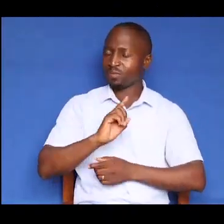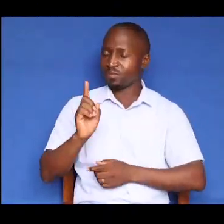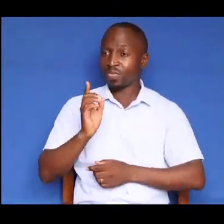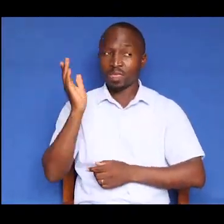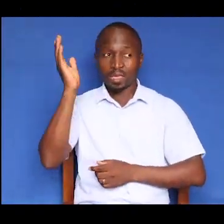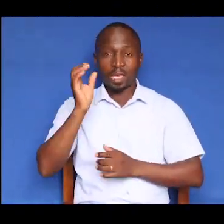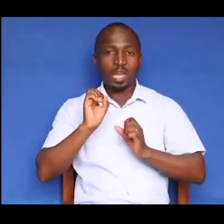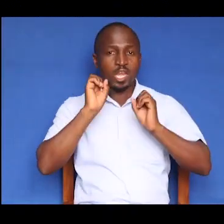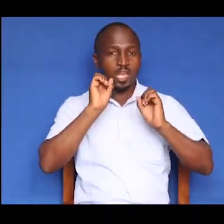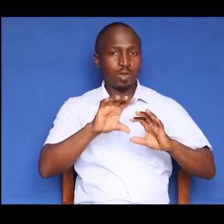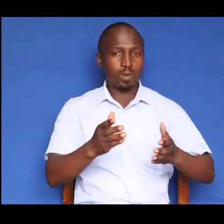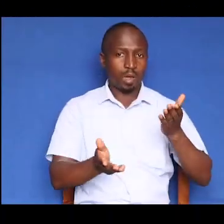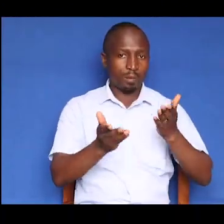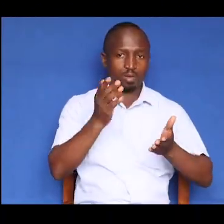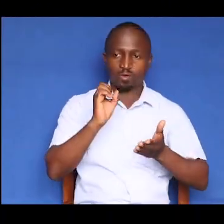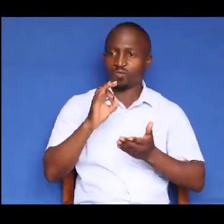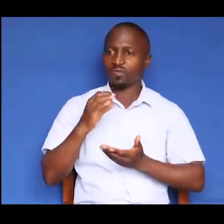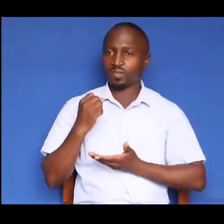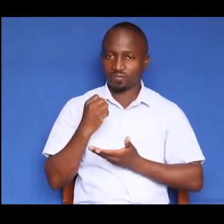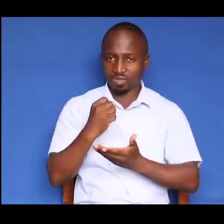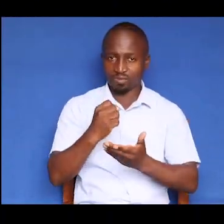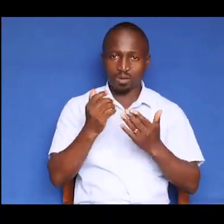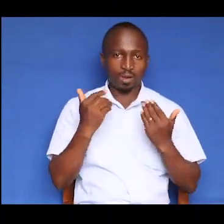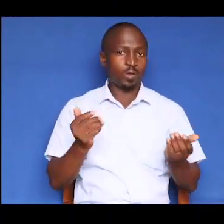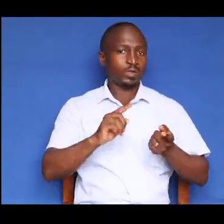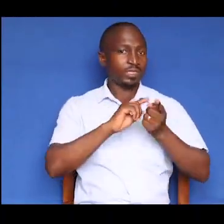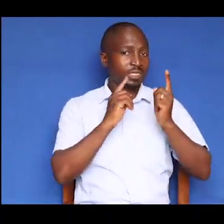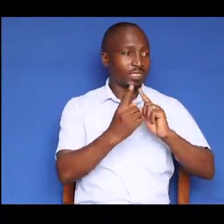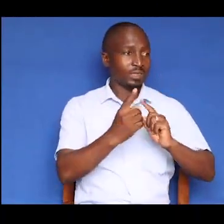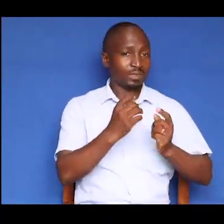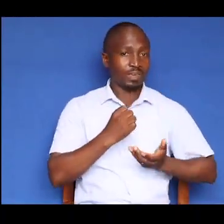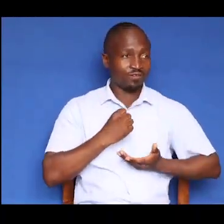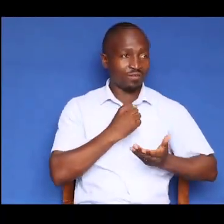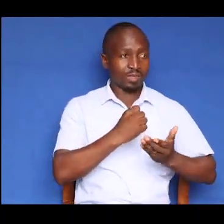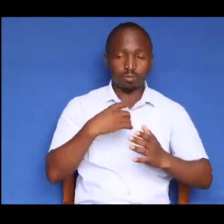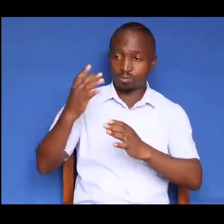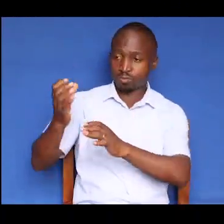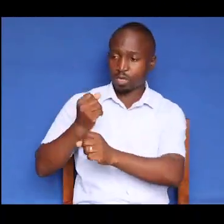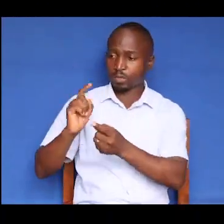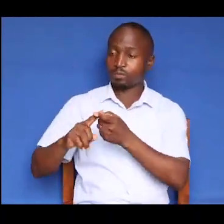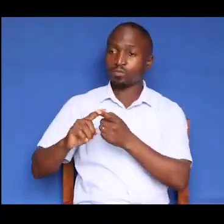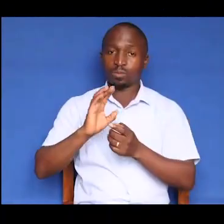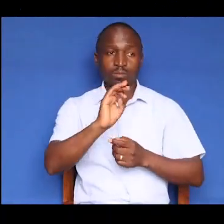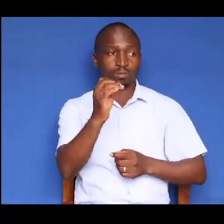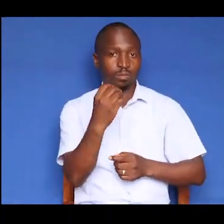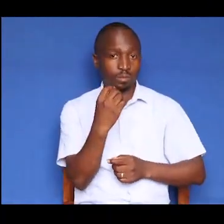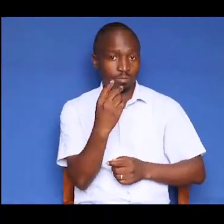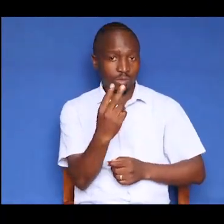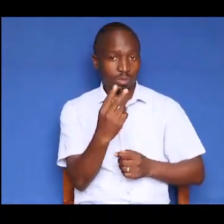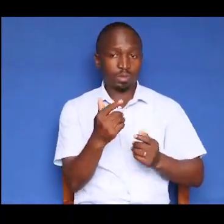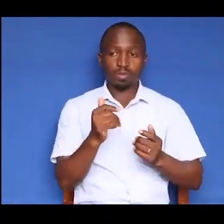of investment. So change in investment will be obtained by take this new investment minus this